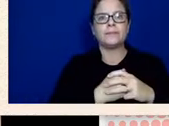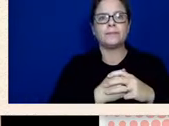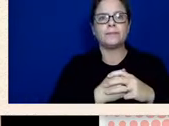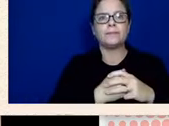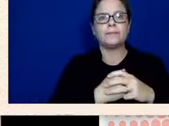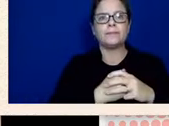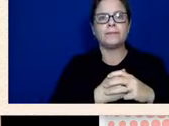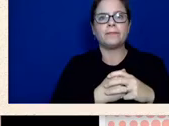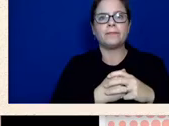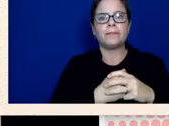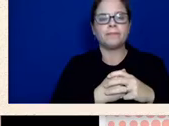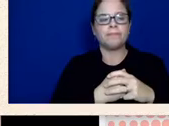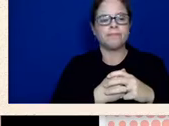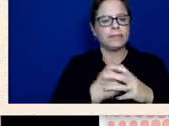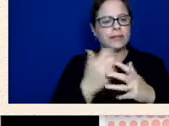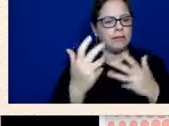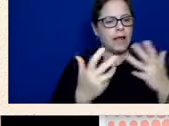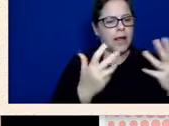But